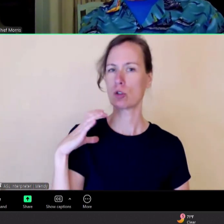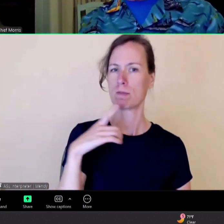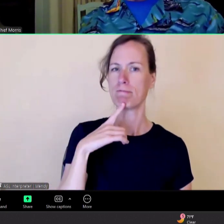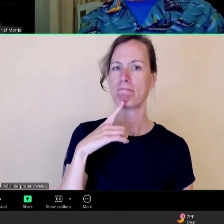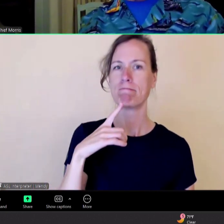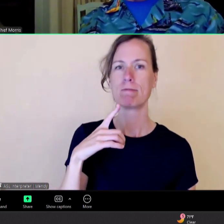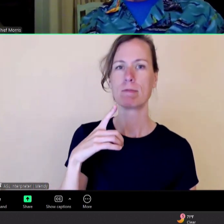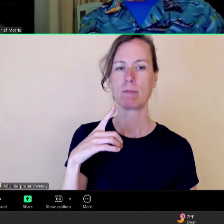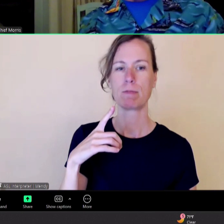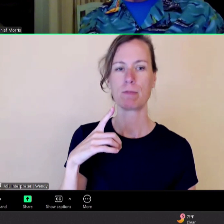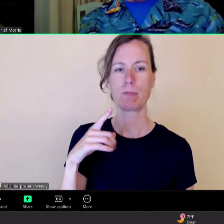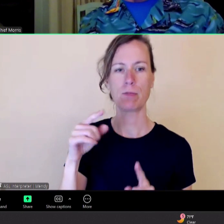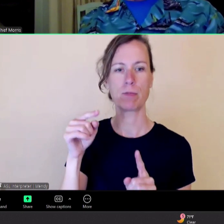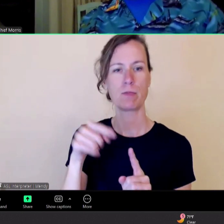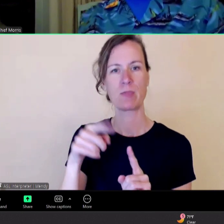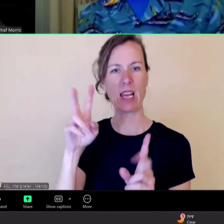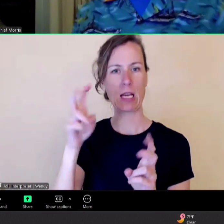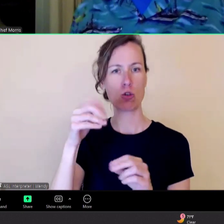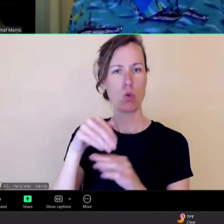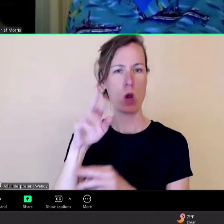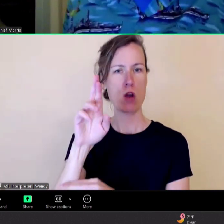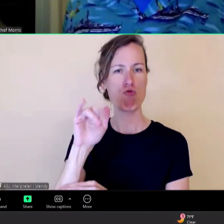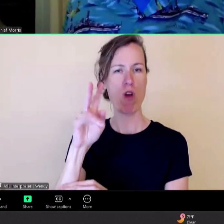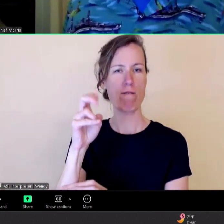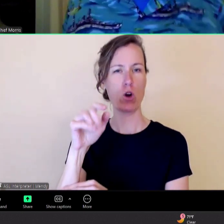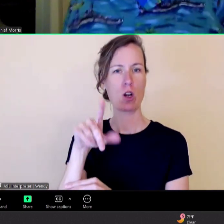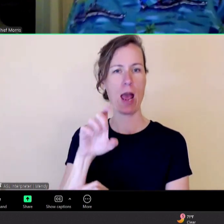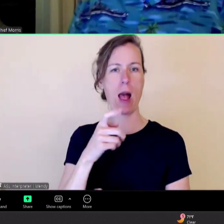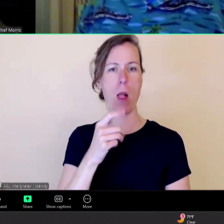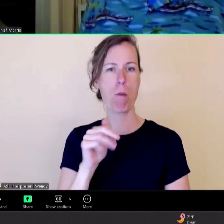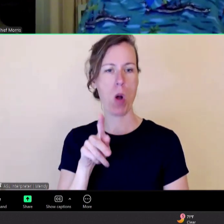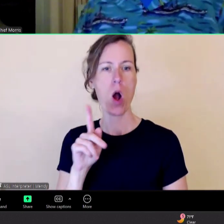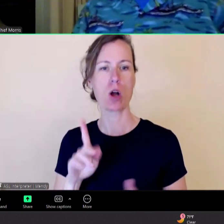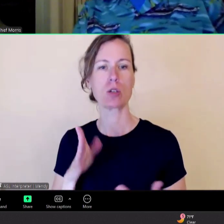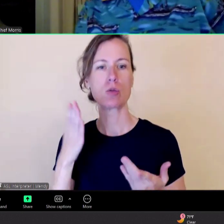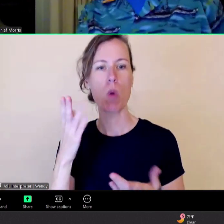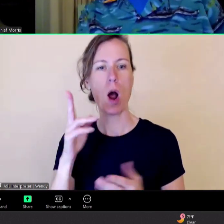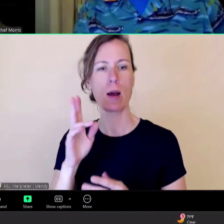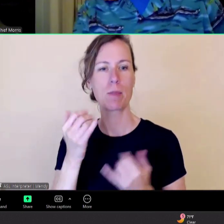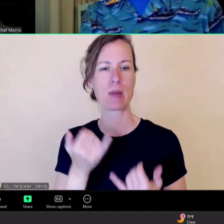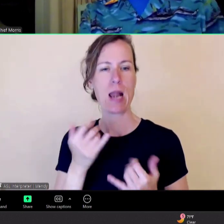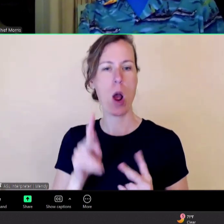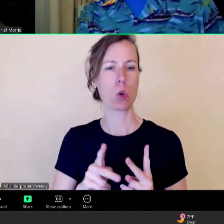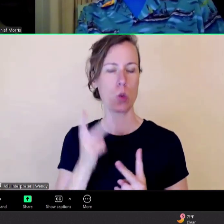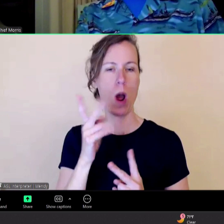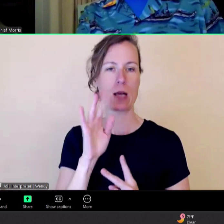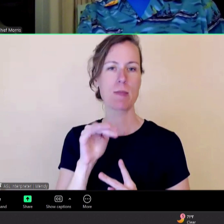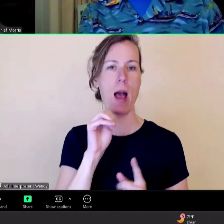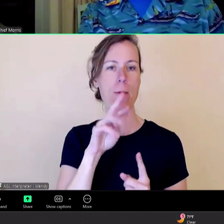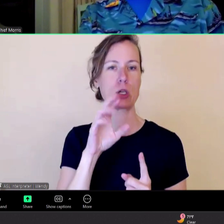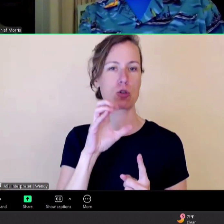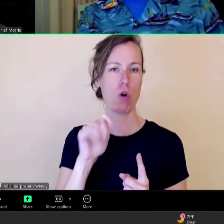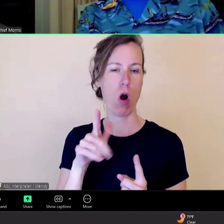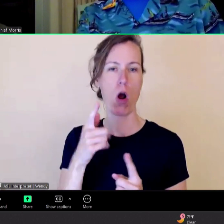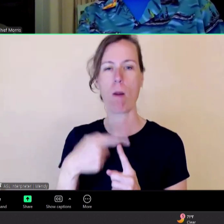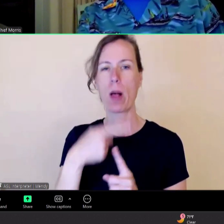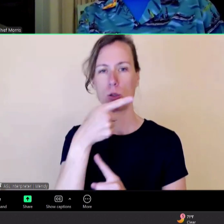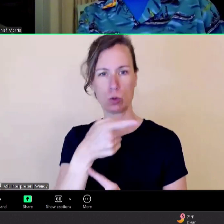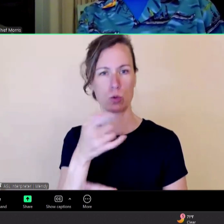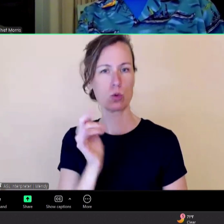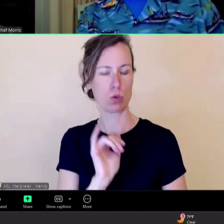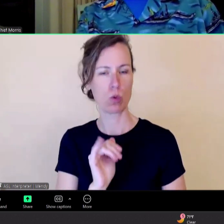Riverdale Park has been brought up twice now, both by Mr. Carl and by you. I had a very candid conversation with Chief Turner this